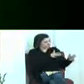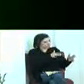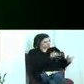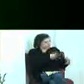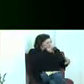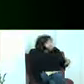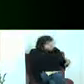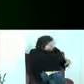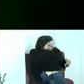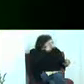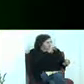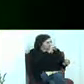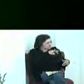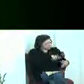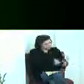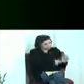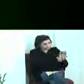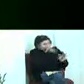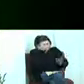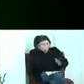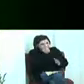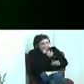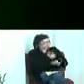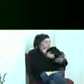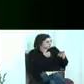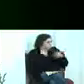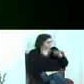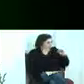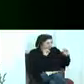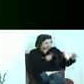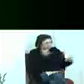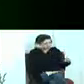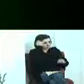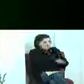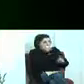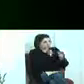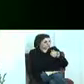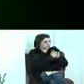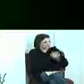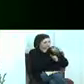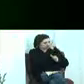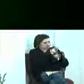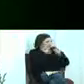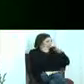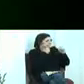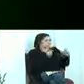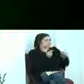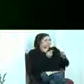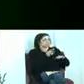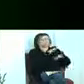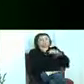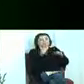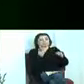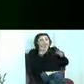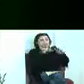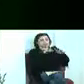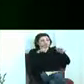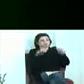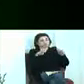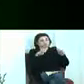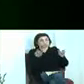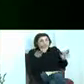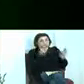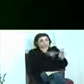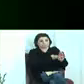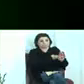You have no idea how God works." Calling the crowd to join his disciples, he said, "Anyone